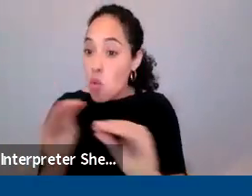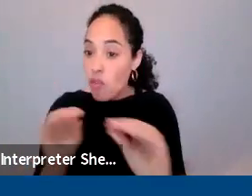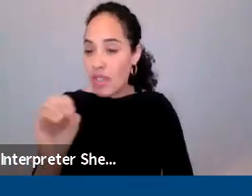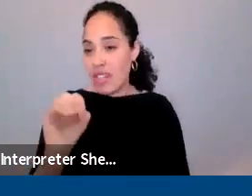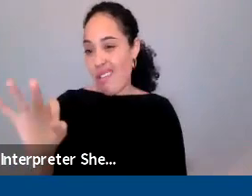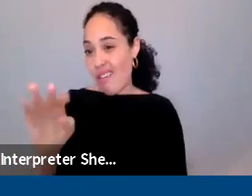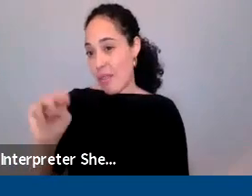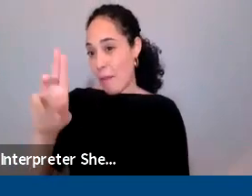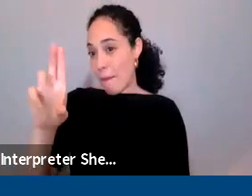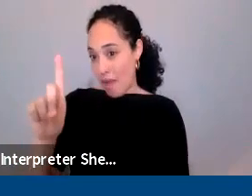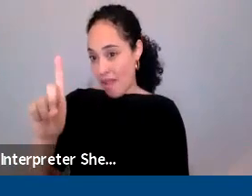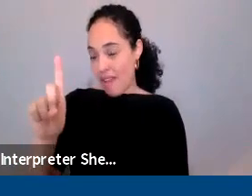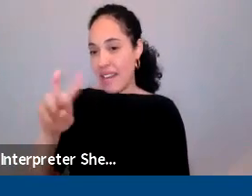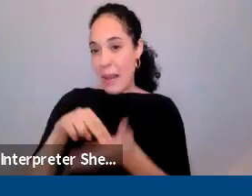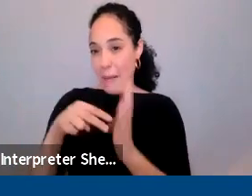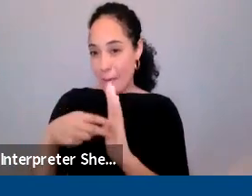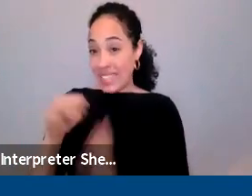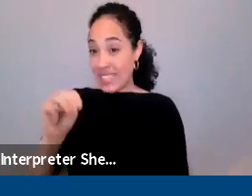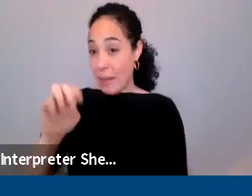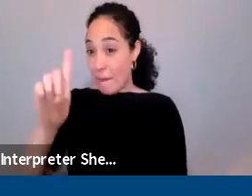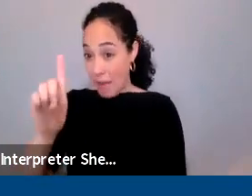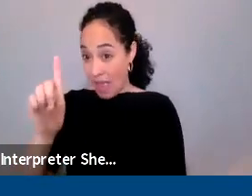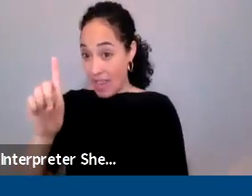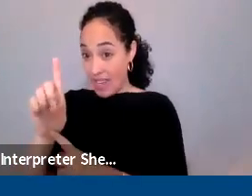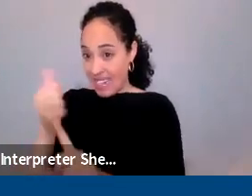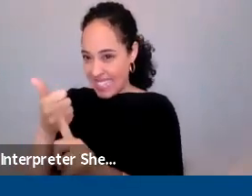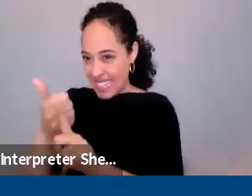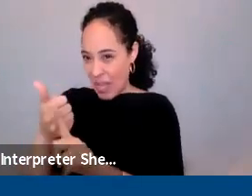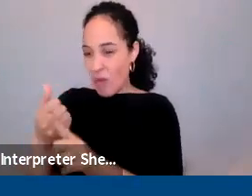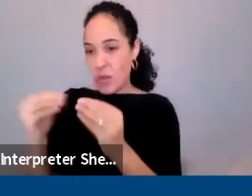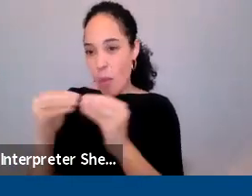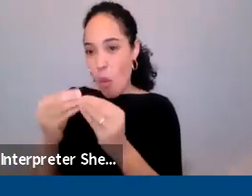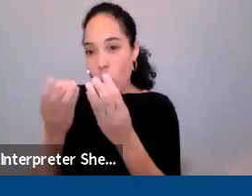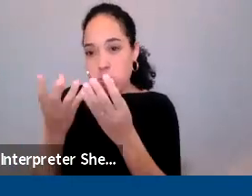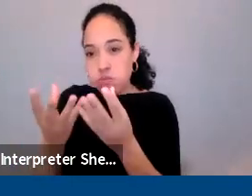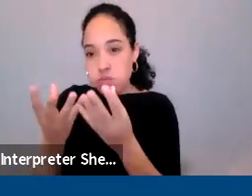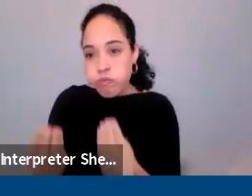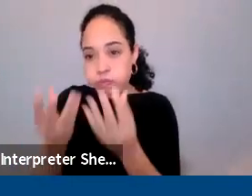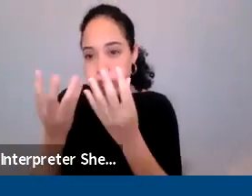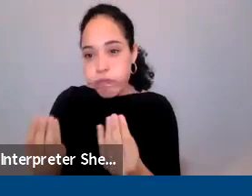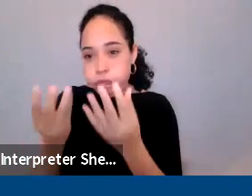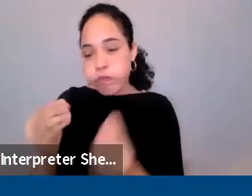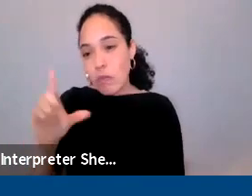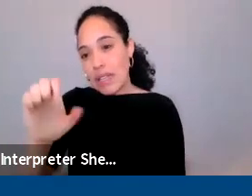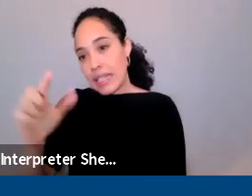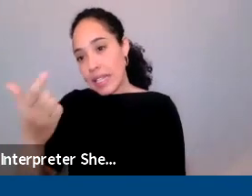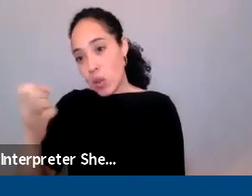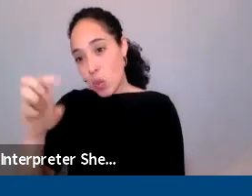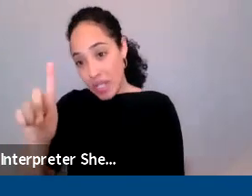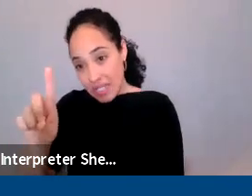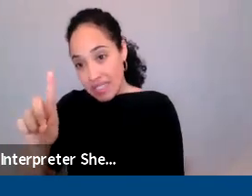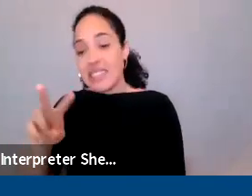liquid mud. So it's that liquid consistency that's making it more of a mud flow.